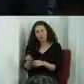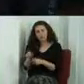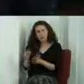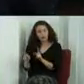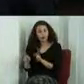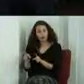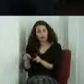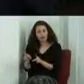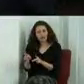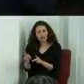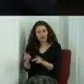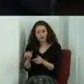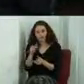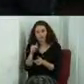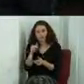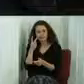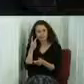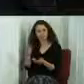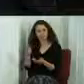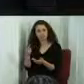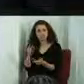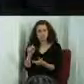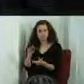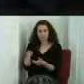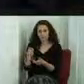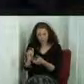seen, the spa,